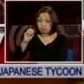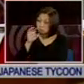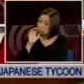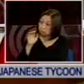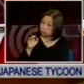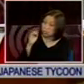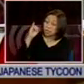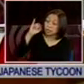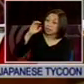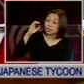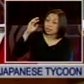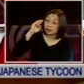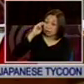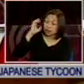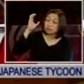Justice alone